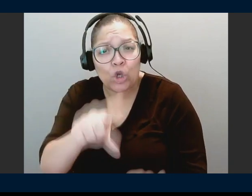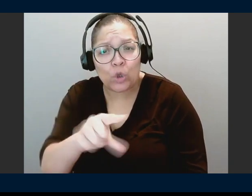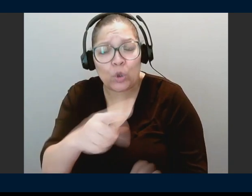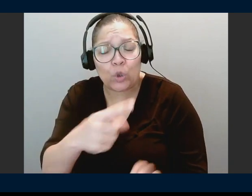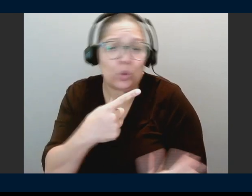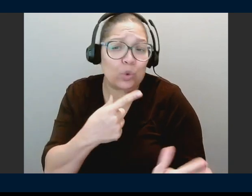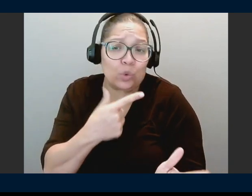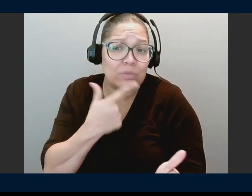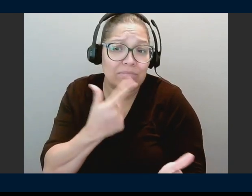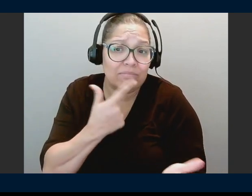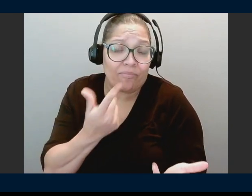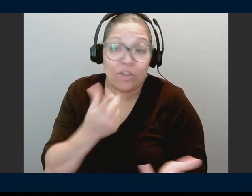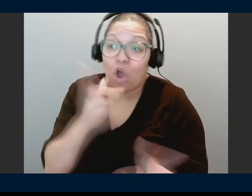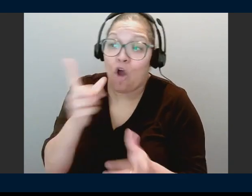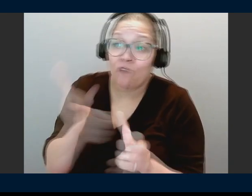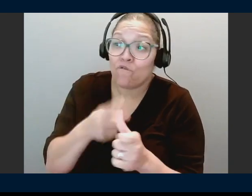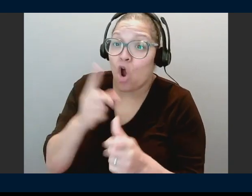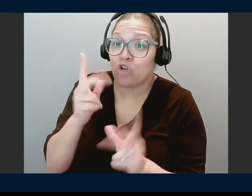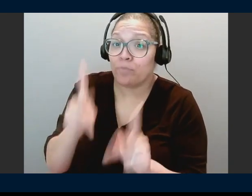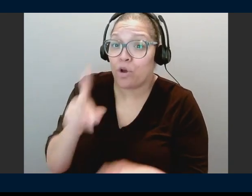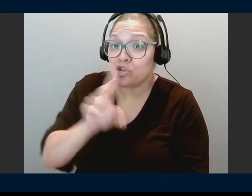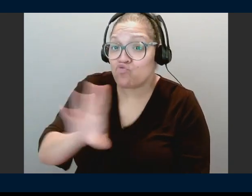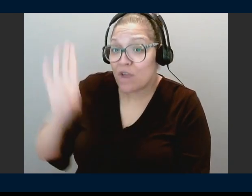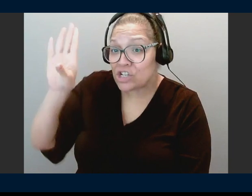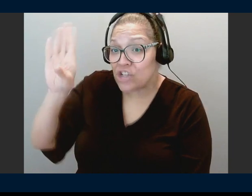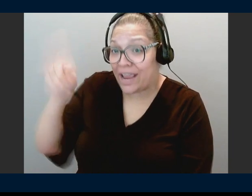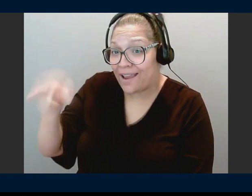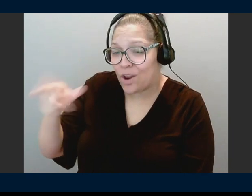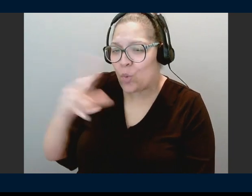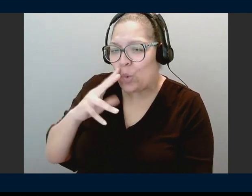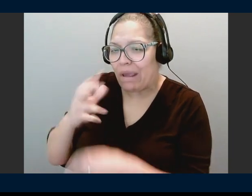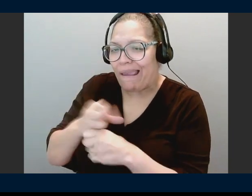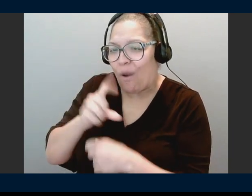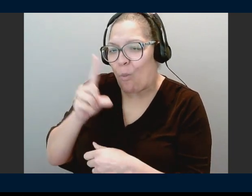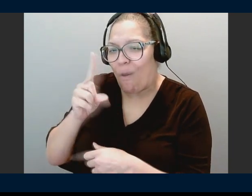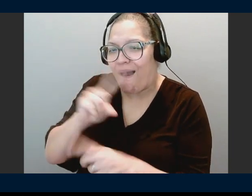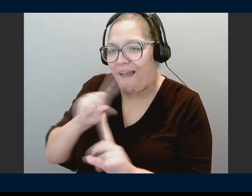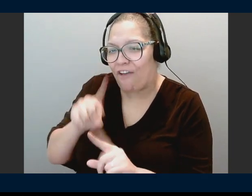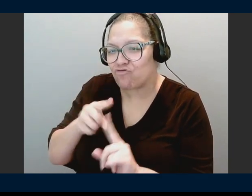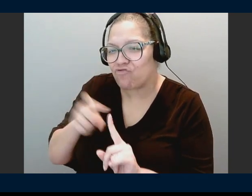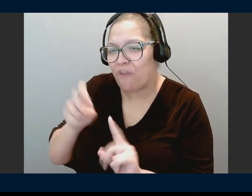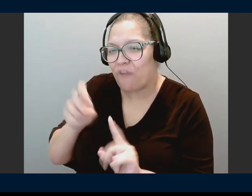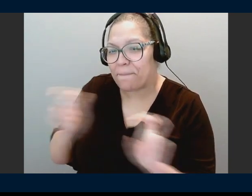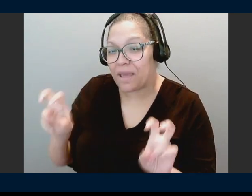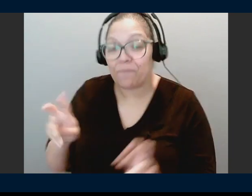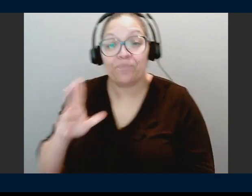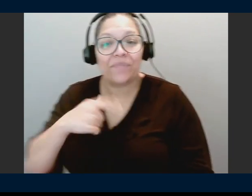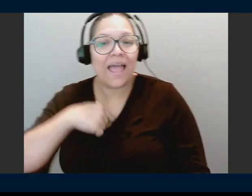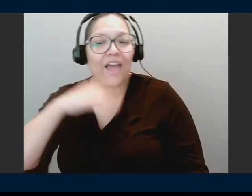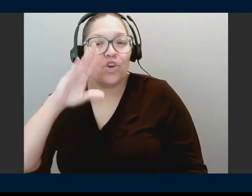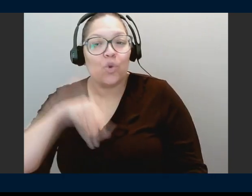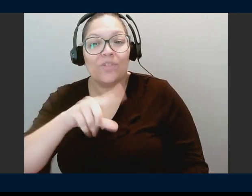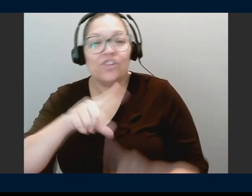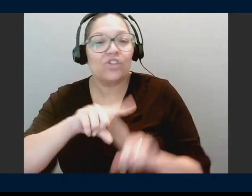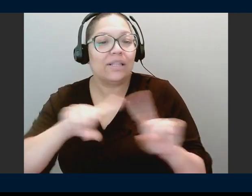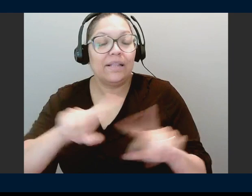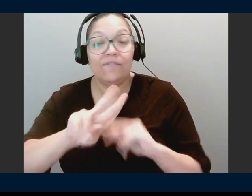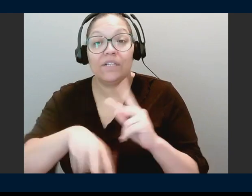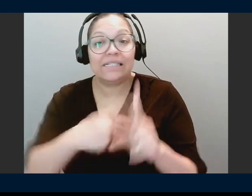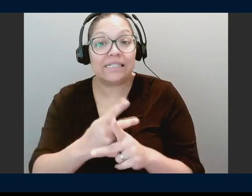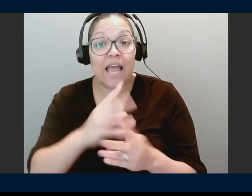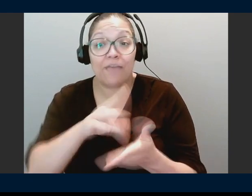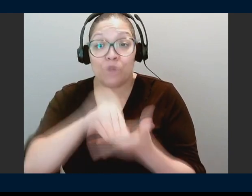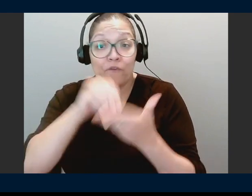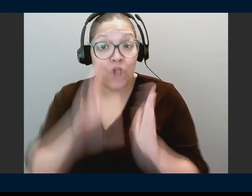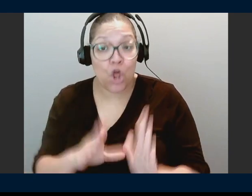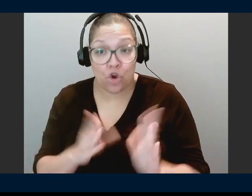to raise their hand. Yep, we'll get one answer from the panel. Yeah, I can go. There are different types of learners,